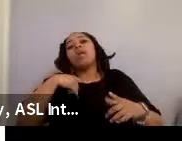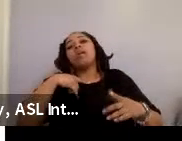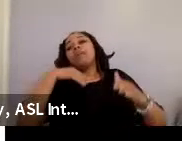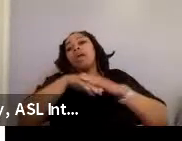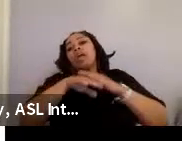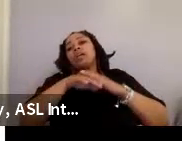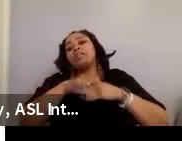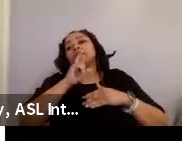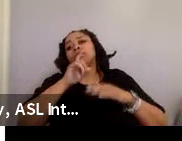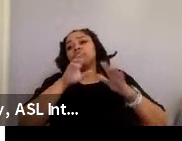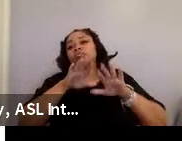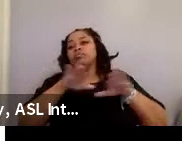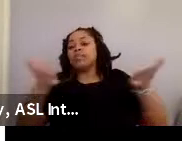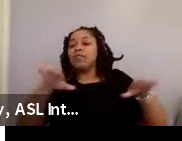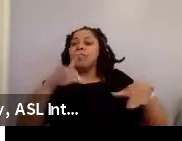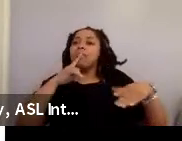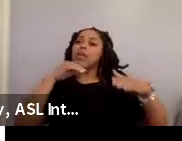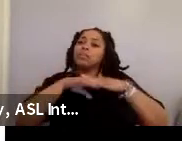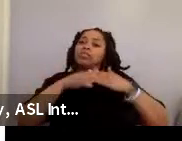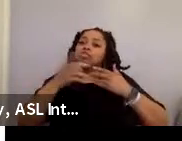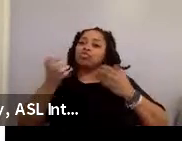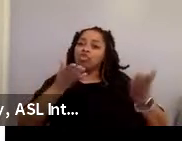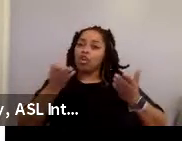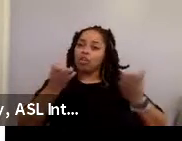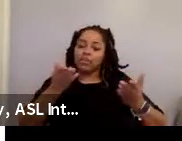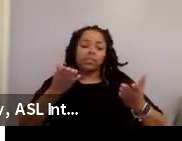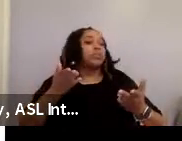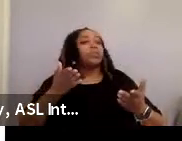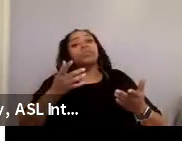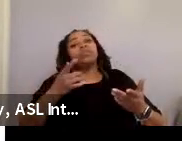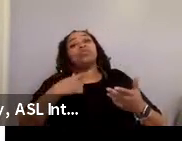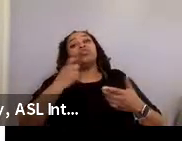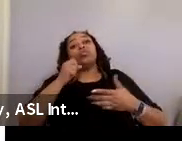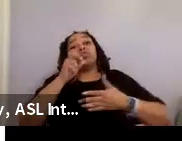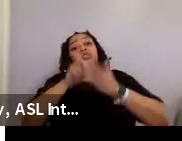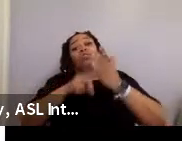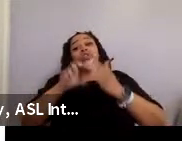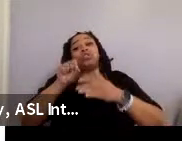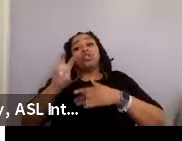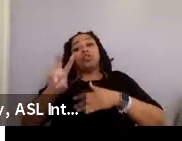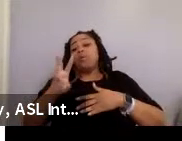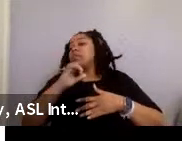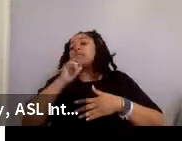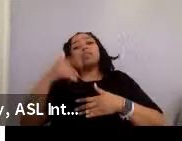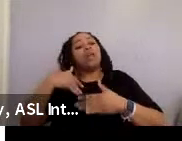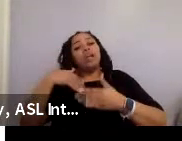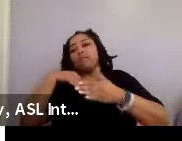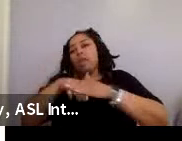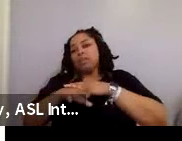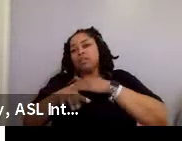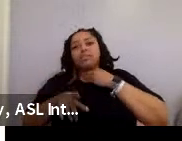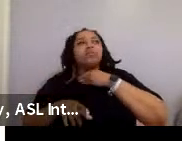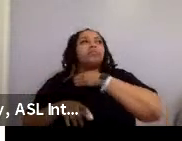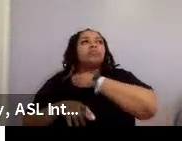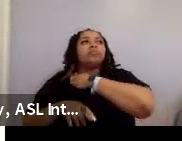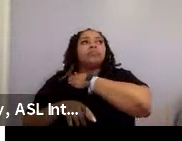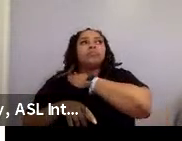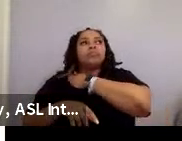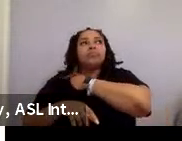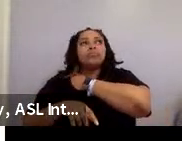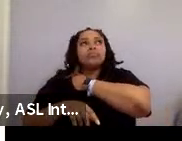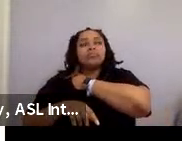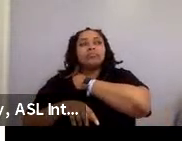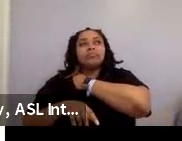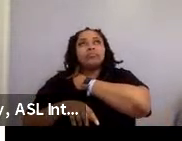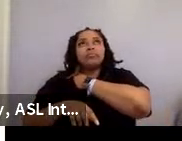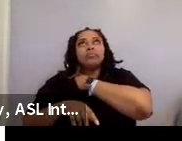services. So by design, your software, your web browser does not have access to platform accessibility services. The whole